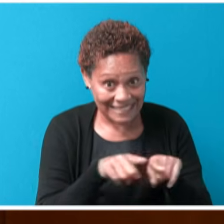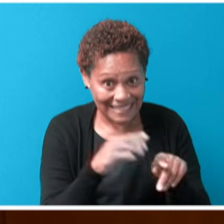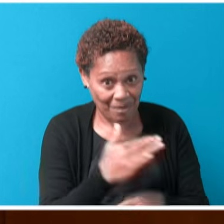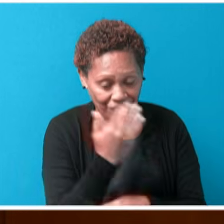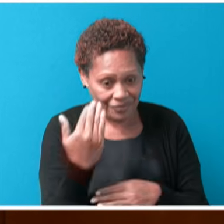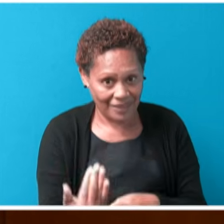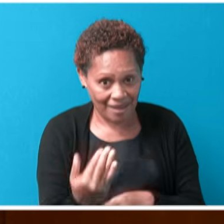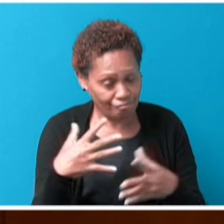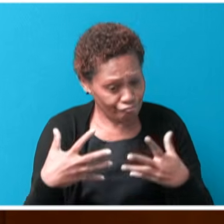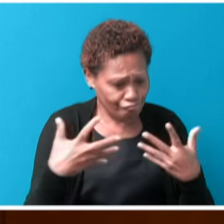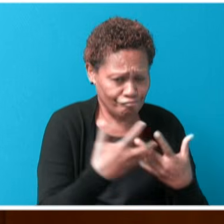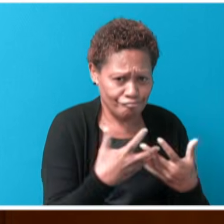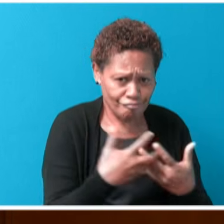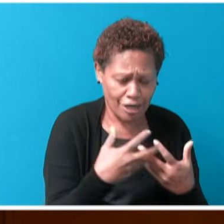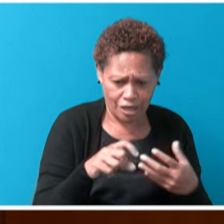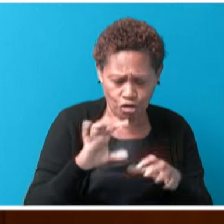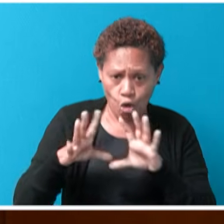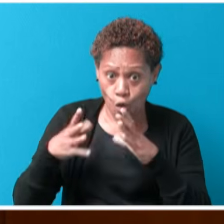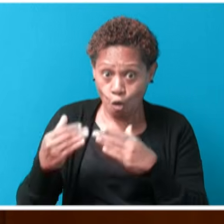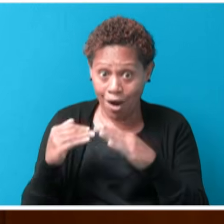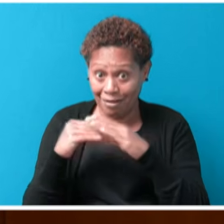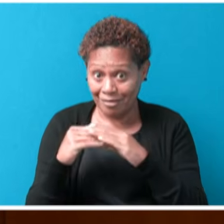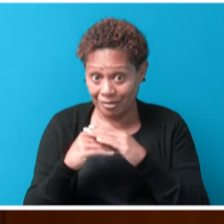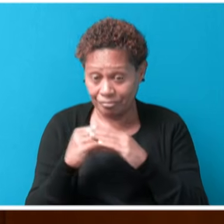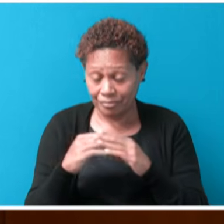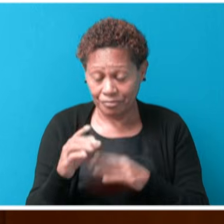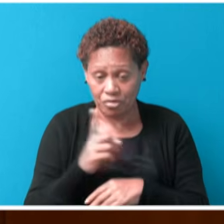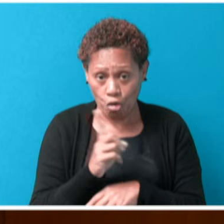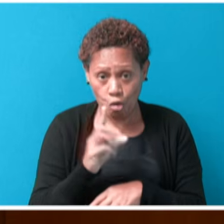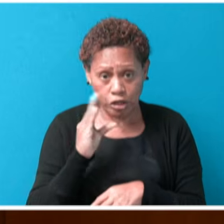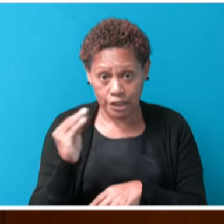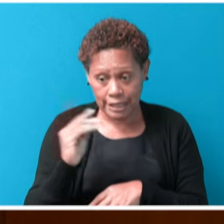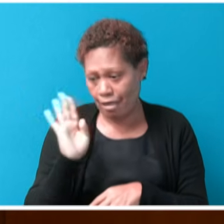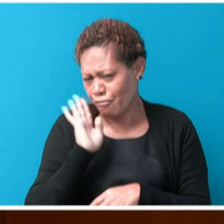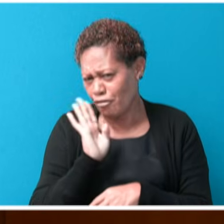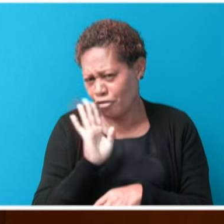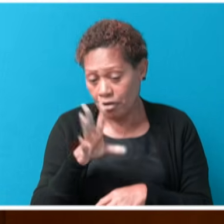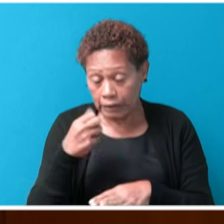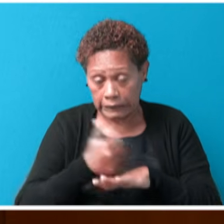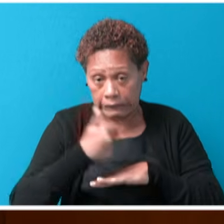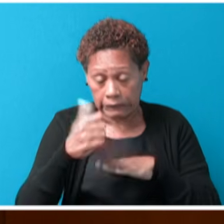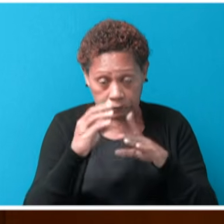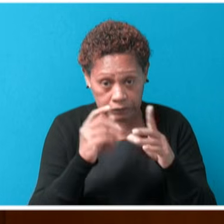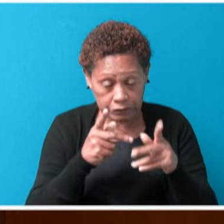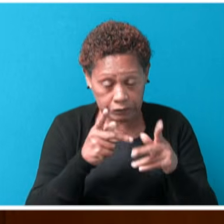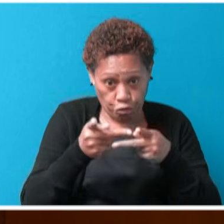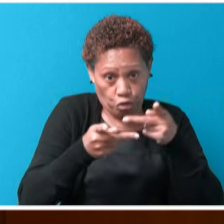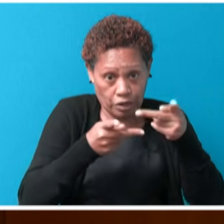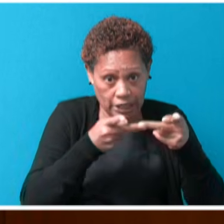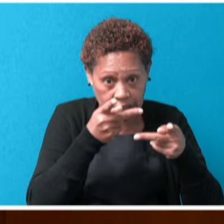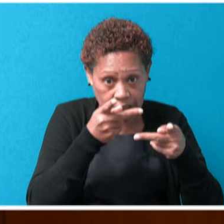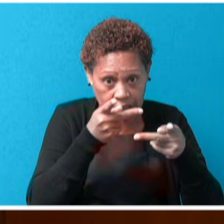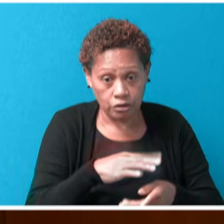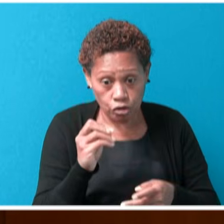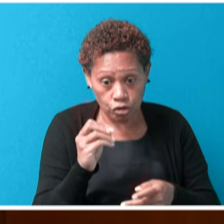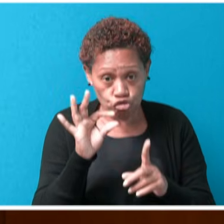the recommendations from the World Bank that I mentioned before, the government is progressing reforms to improve the